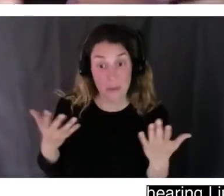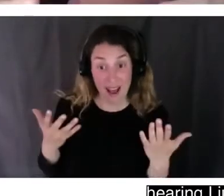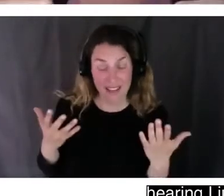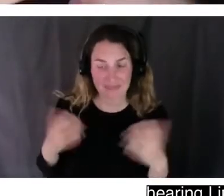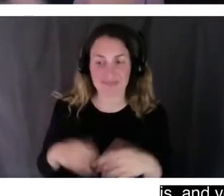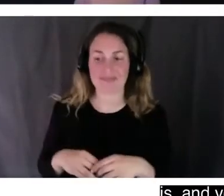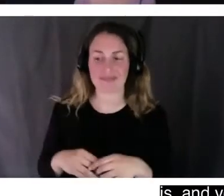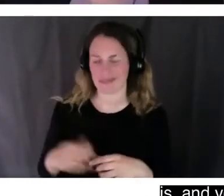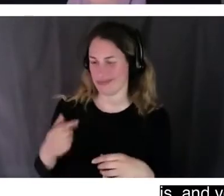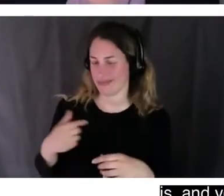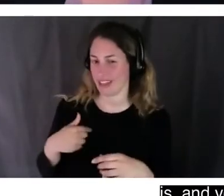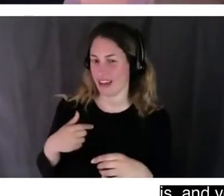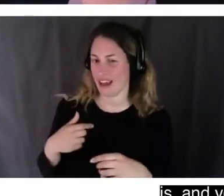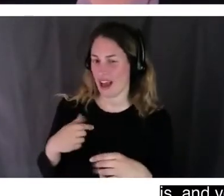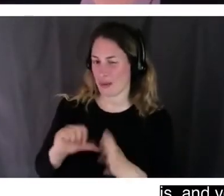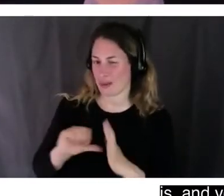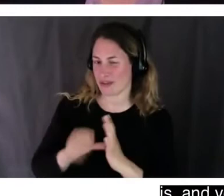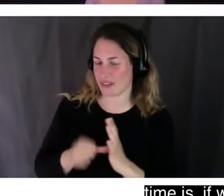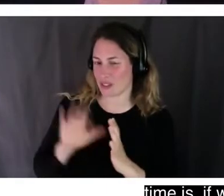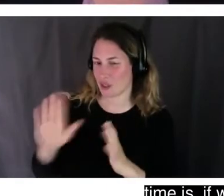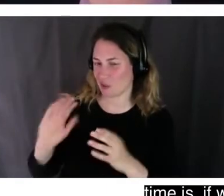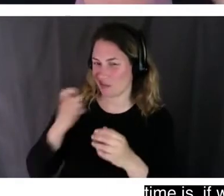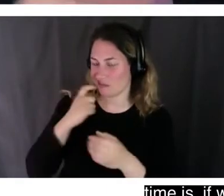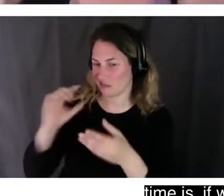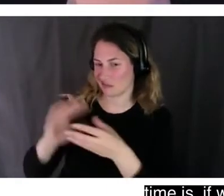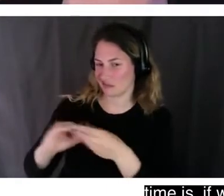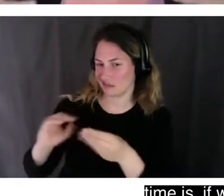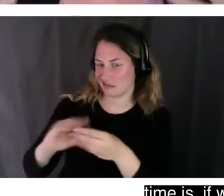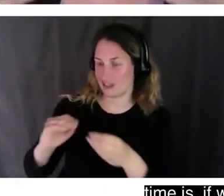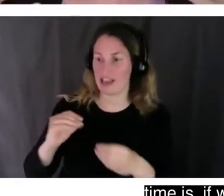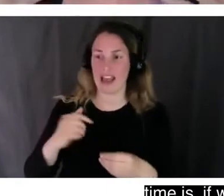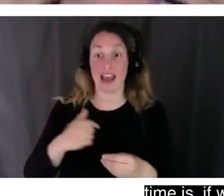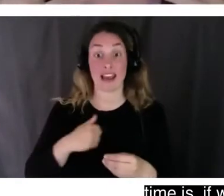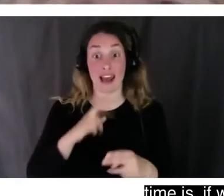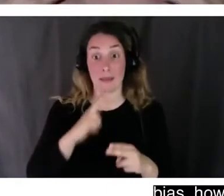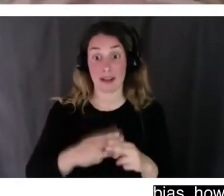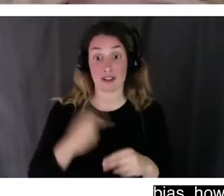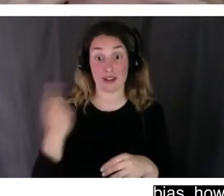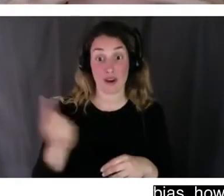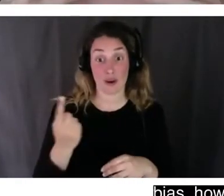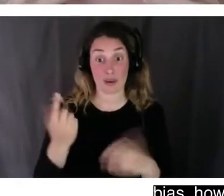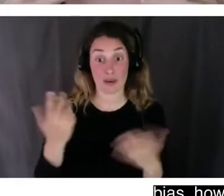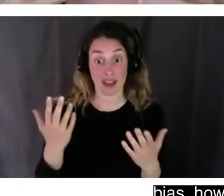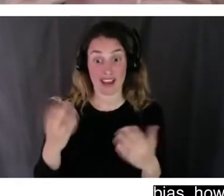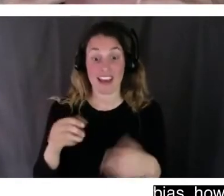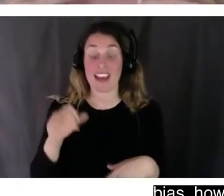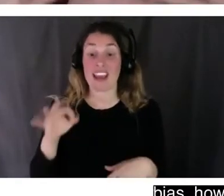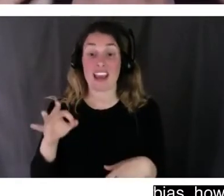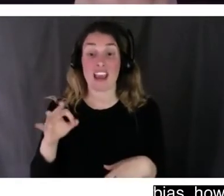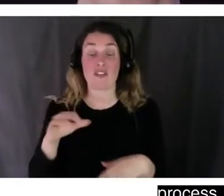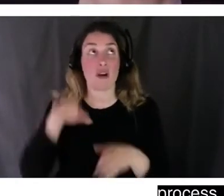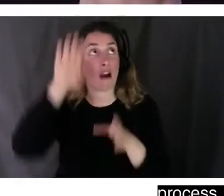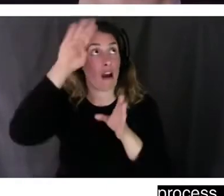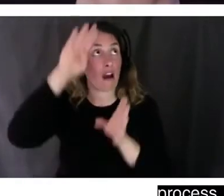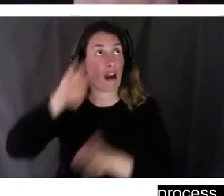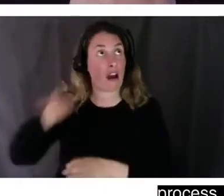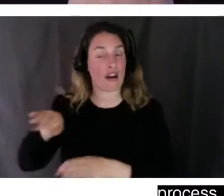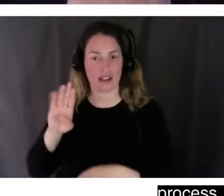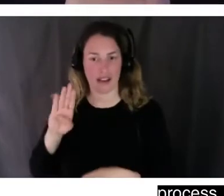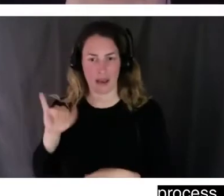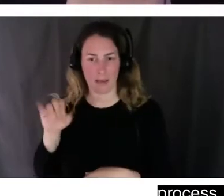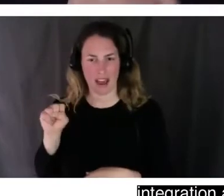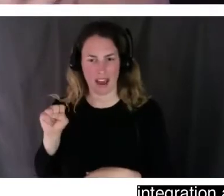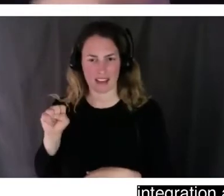kind of zone in on it is, and I talk about it all the time, is if we can't acknowledge there is a bias, how do we even start the learning process